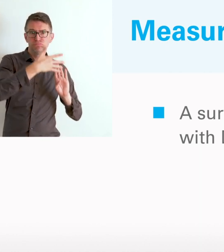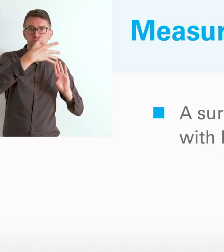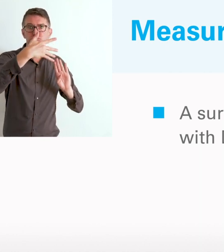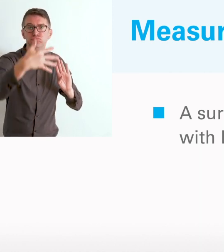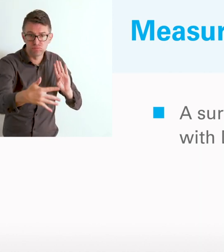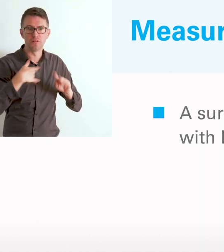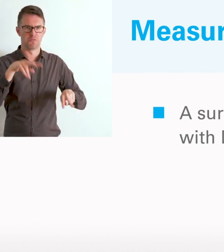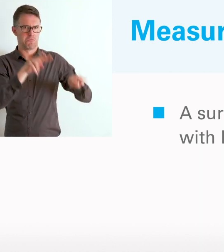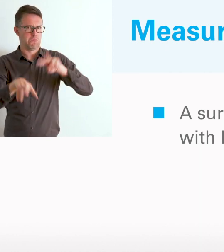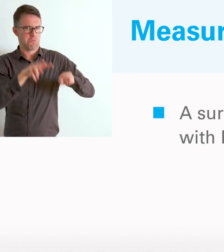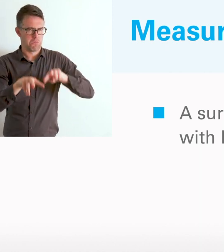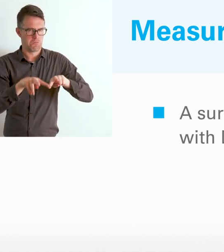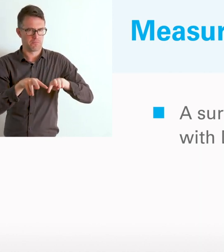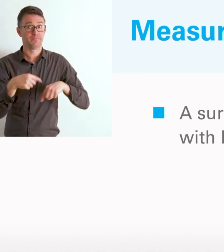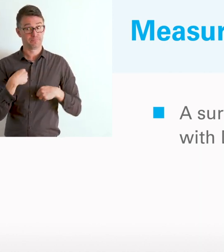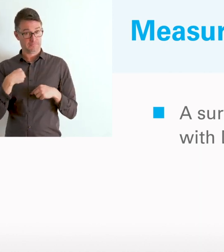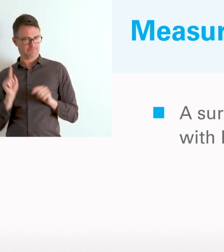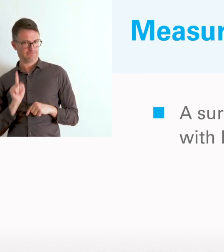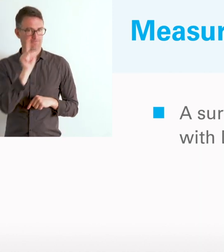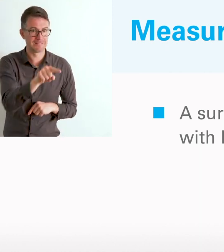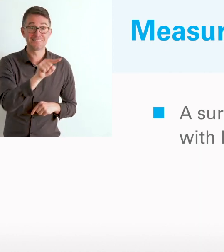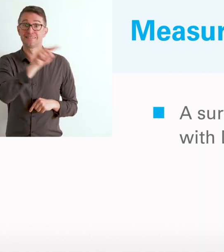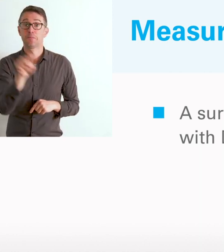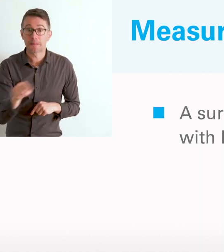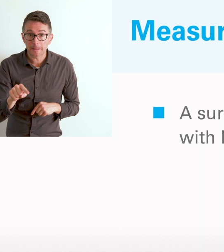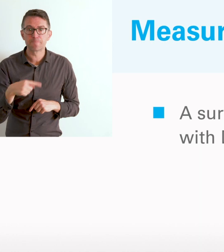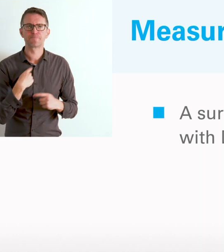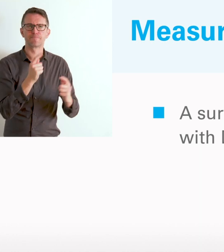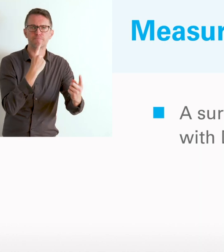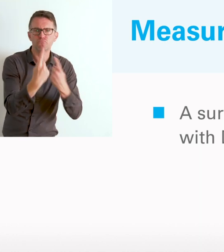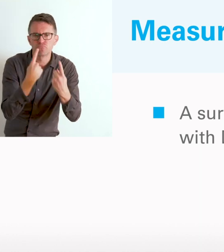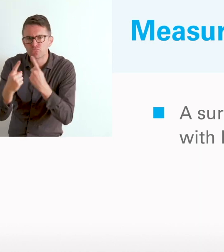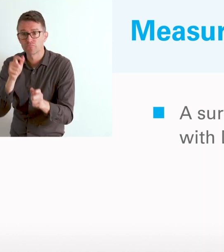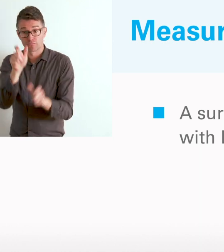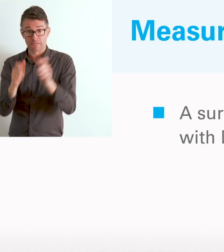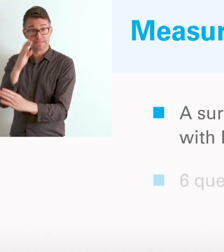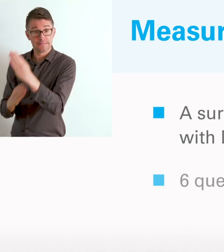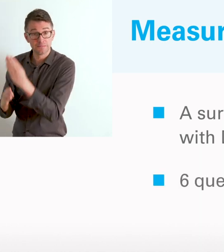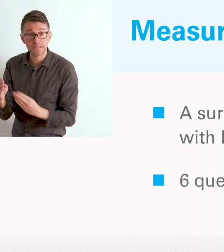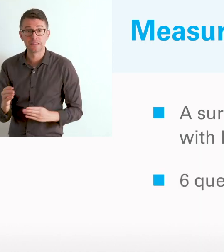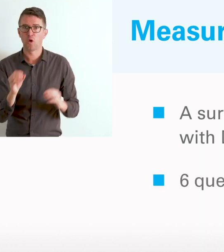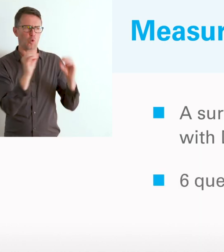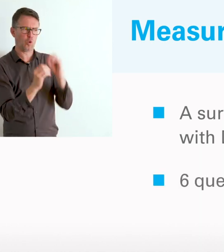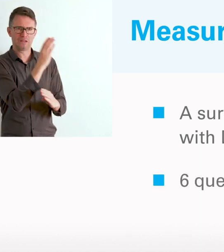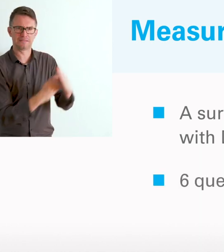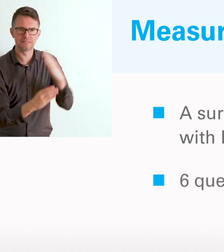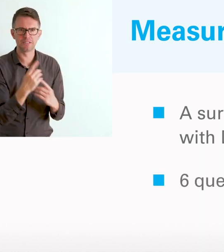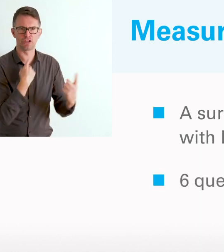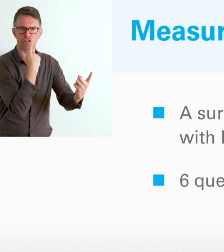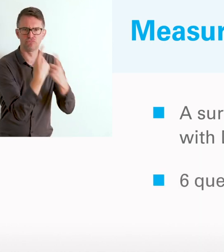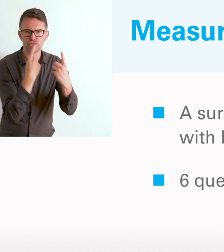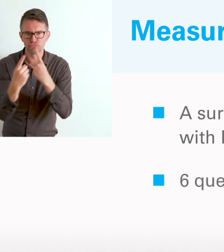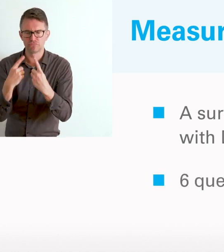and we carried out a survey of living conditions among people with disabilities and people without disabilities. And we used those 6 Washington